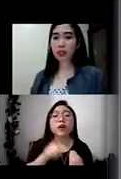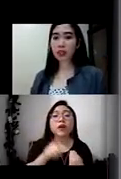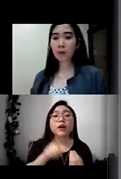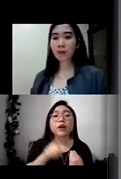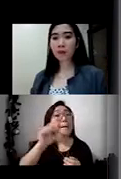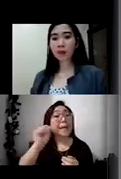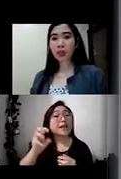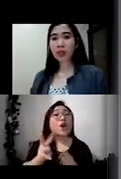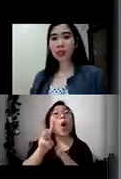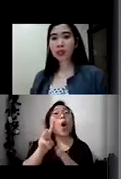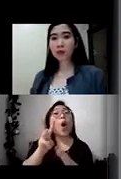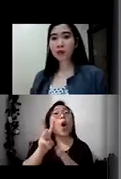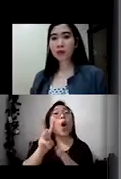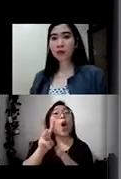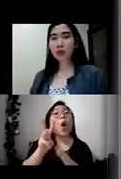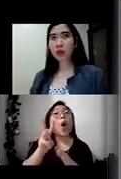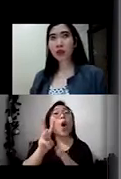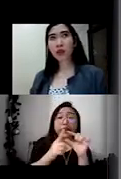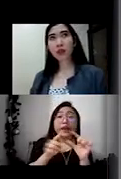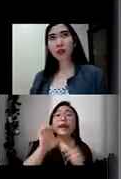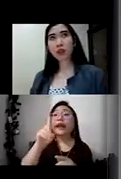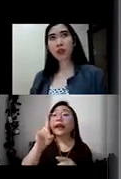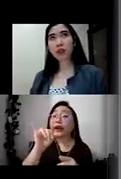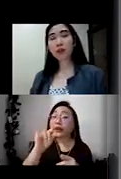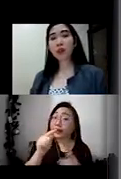Word's edit,